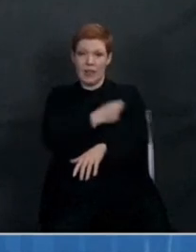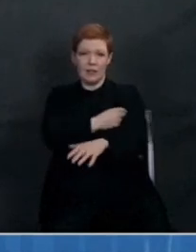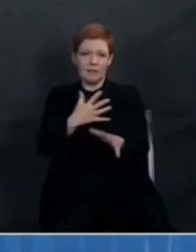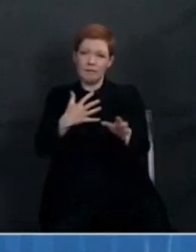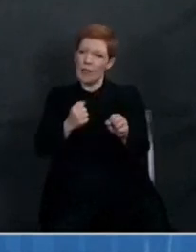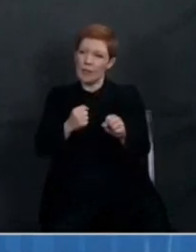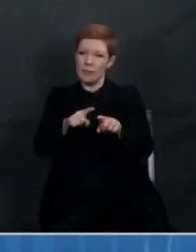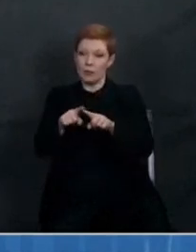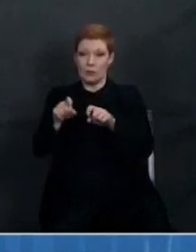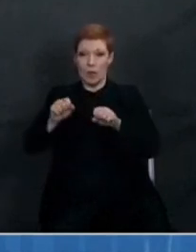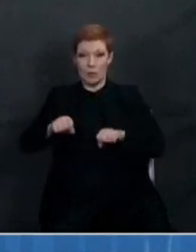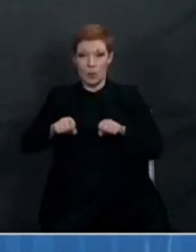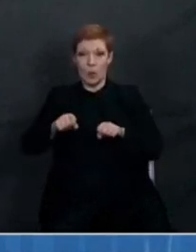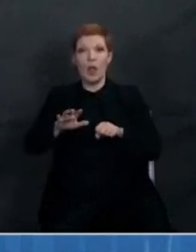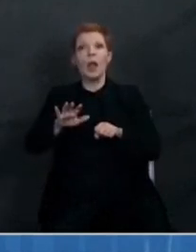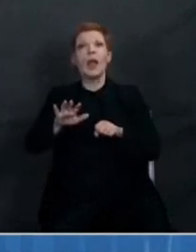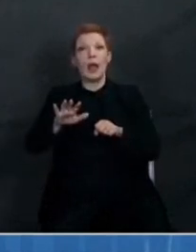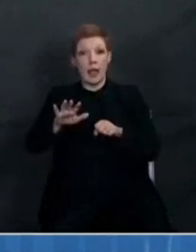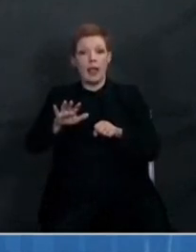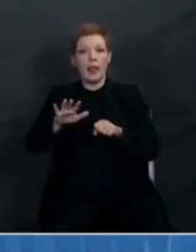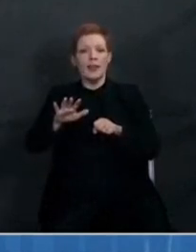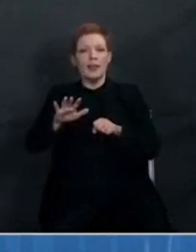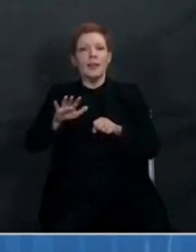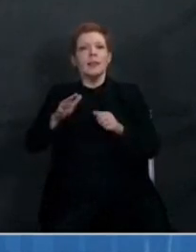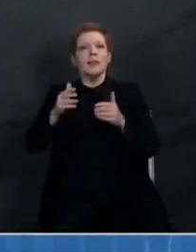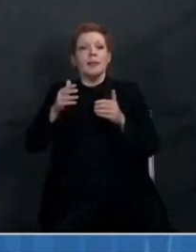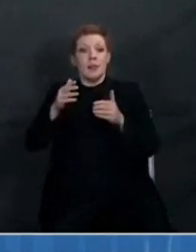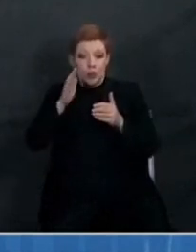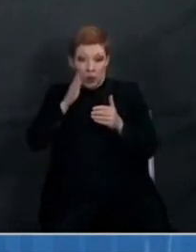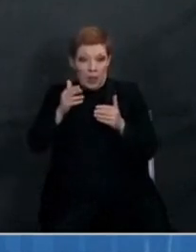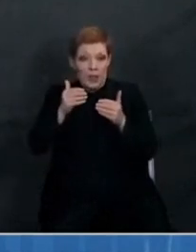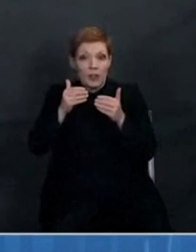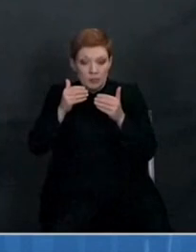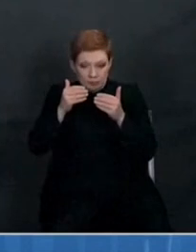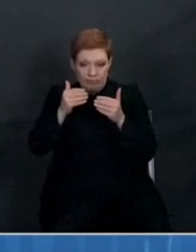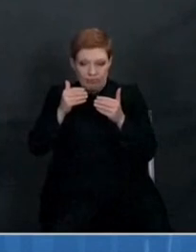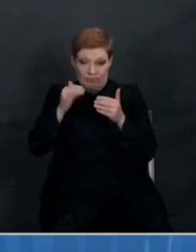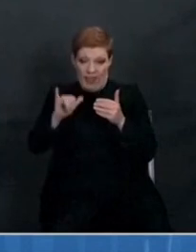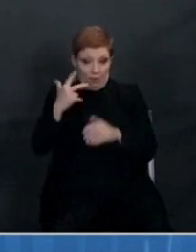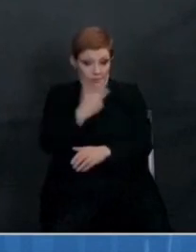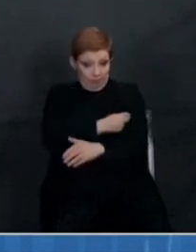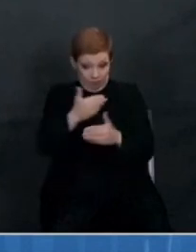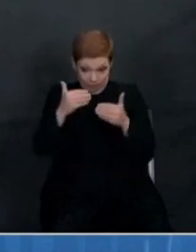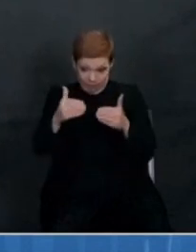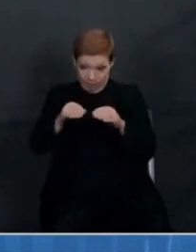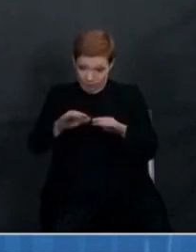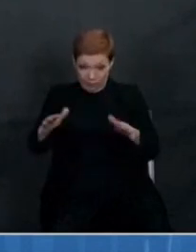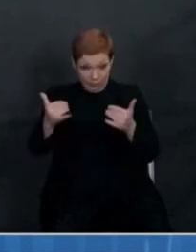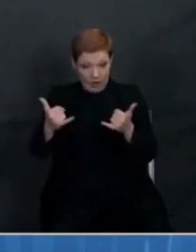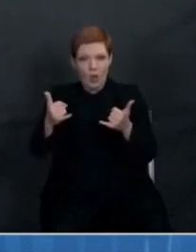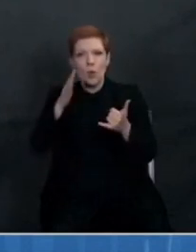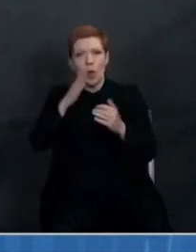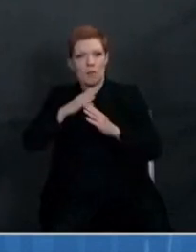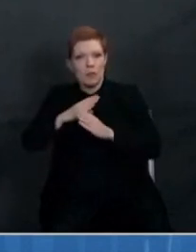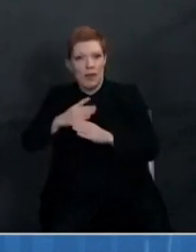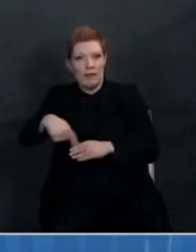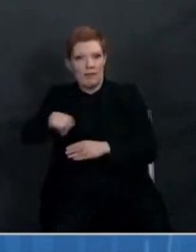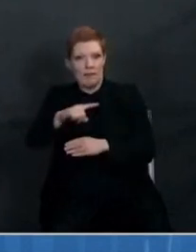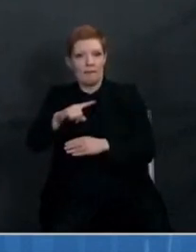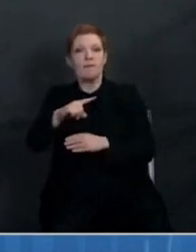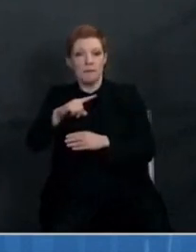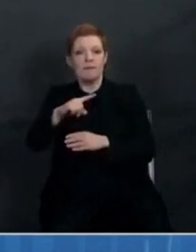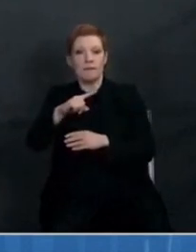can, not only are you going to protect individuals from getting disease, not only are you going to protect them from getting infected, but you